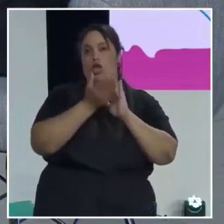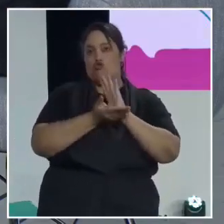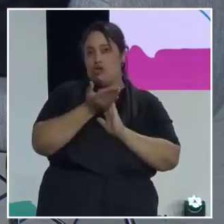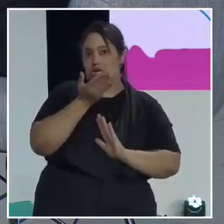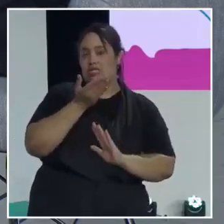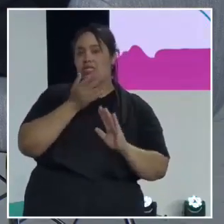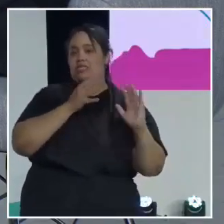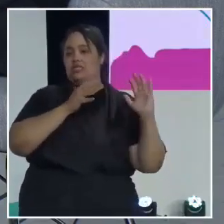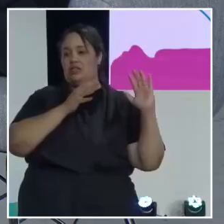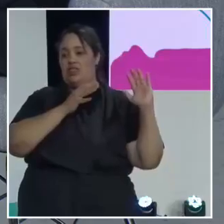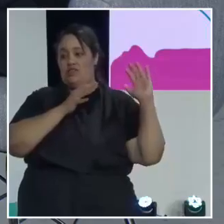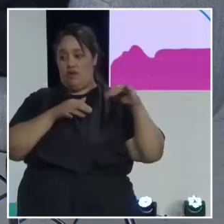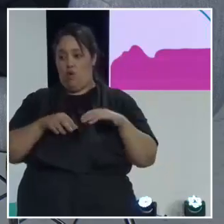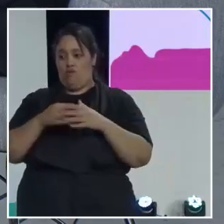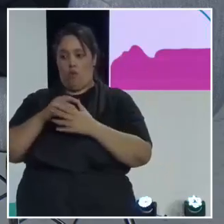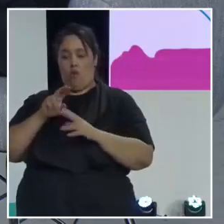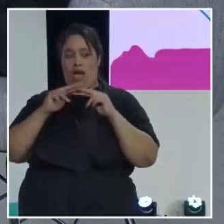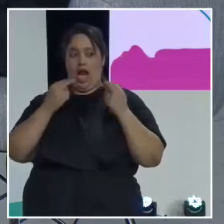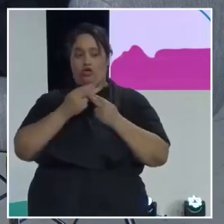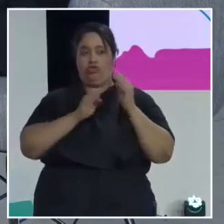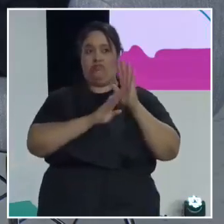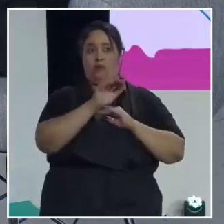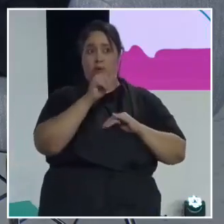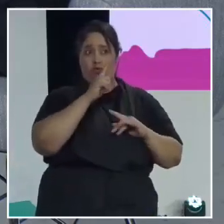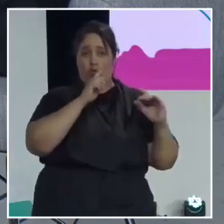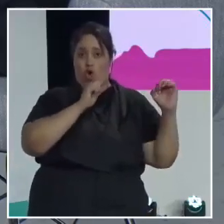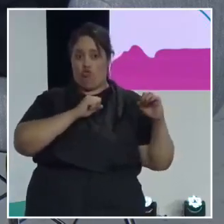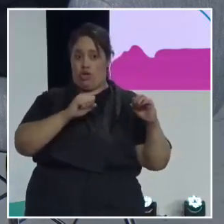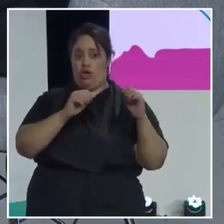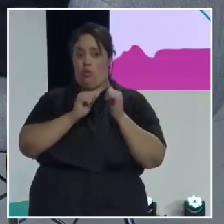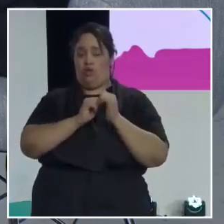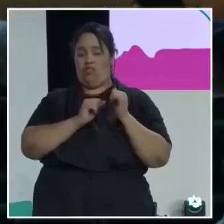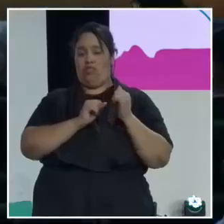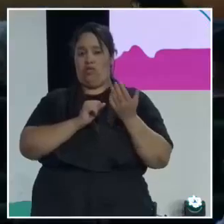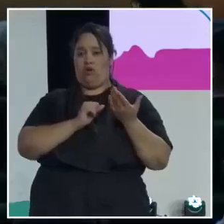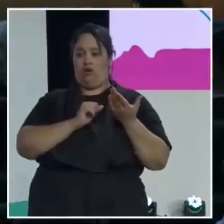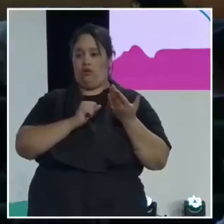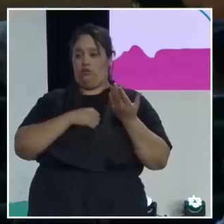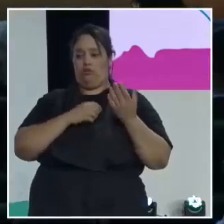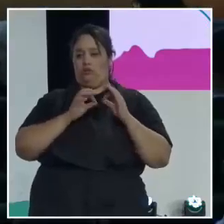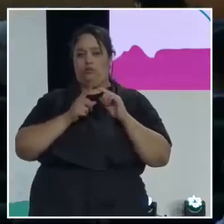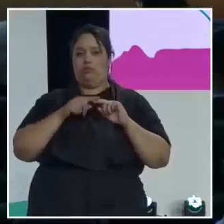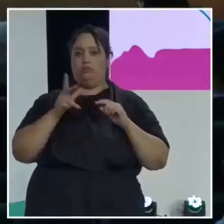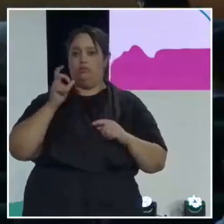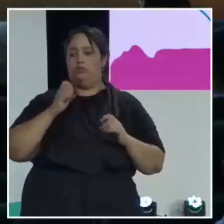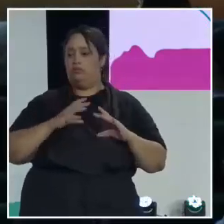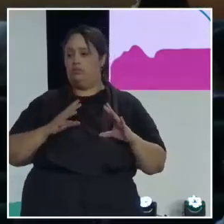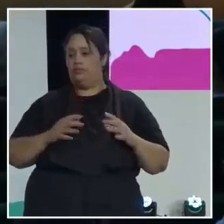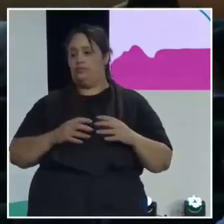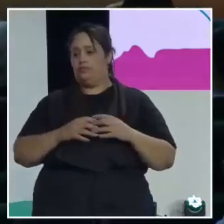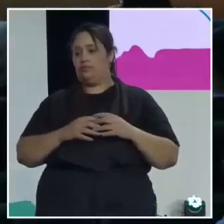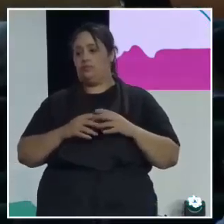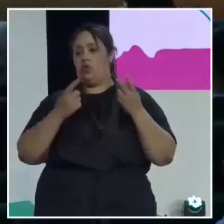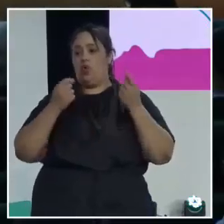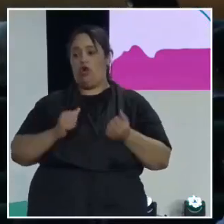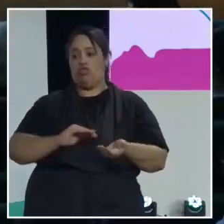banks. Do you agree with that in relationship to the question you raised privately earlier on the cost of capital and the issue of volume of flows that